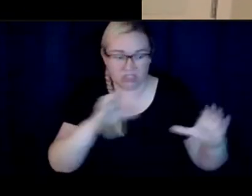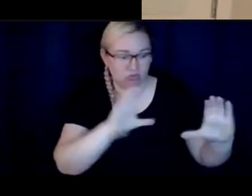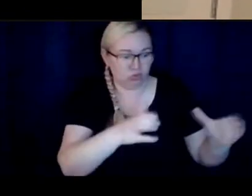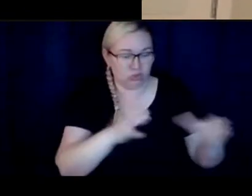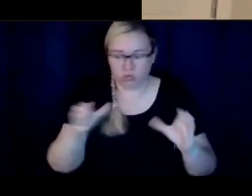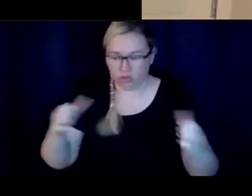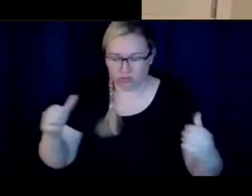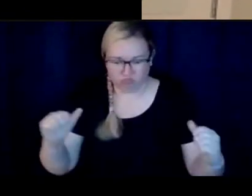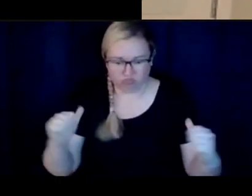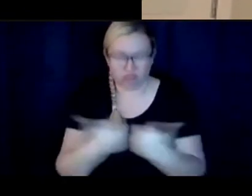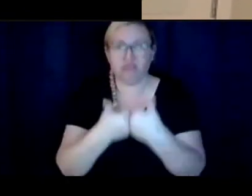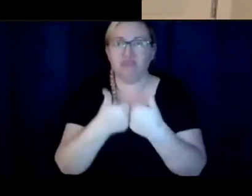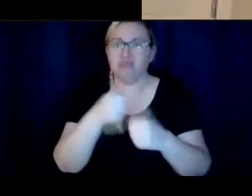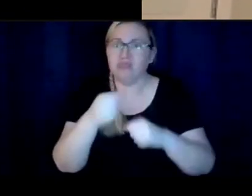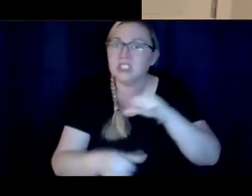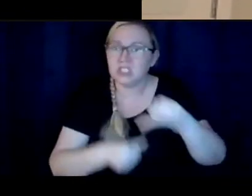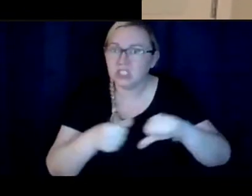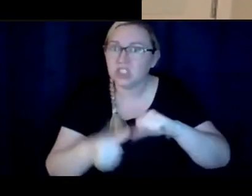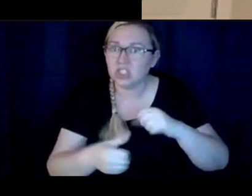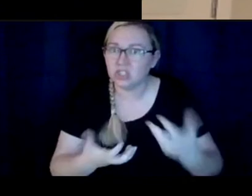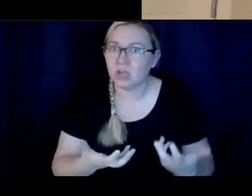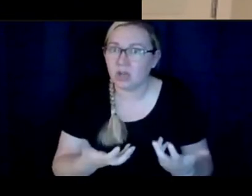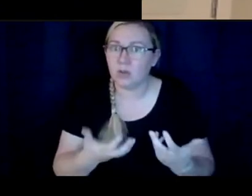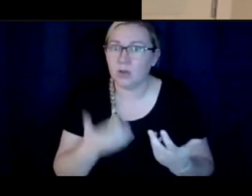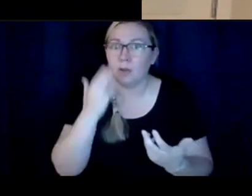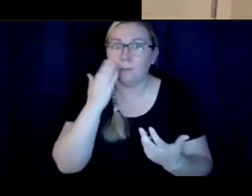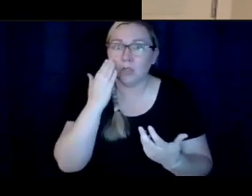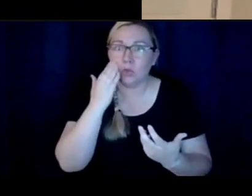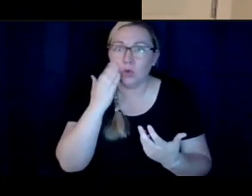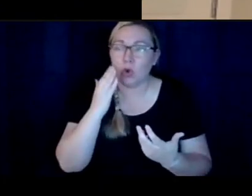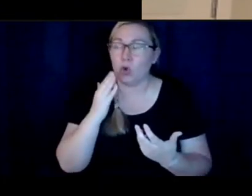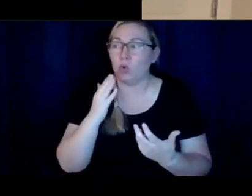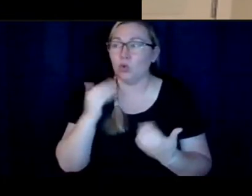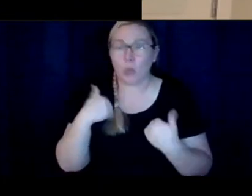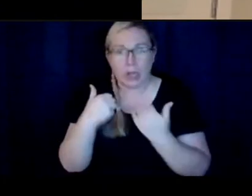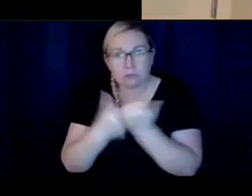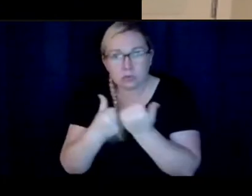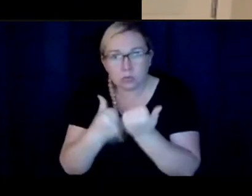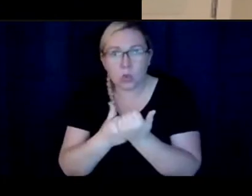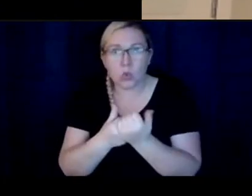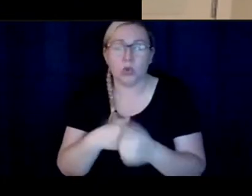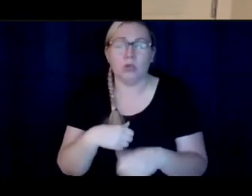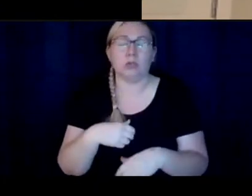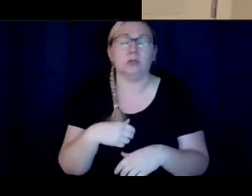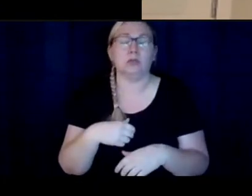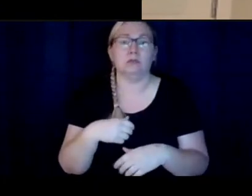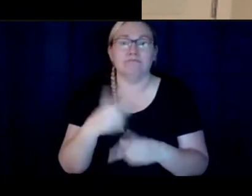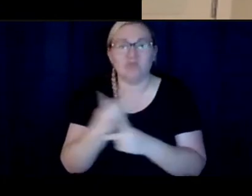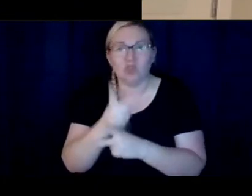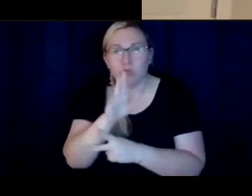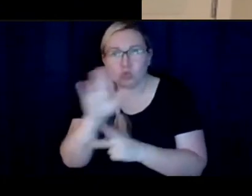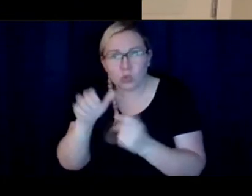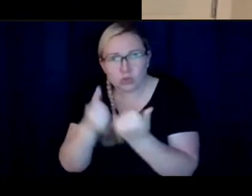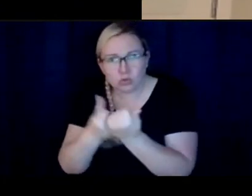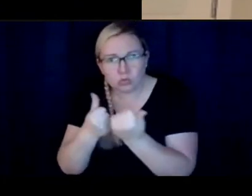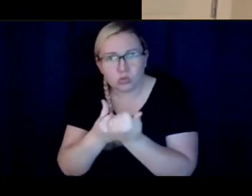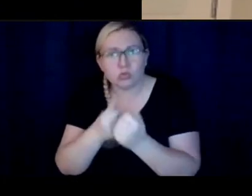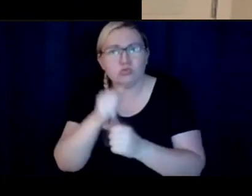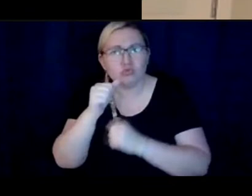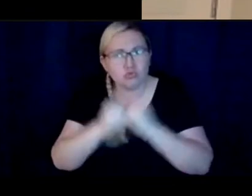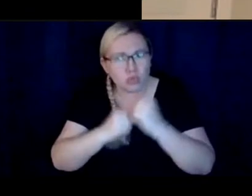understanding that is a part of a larger structure too. So yeah, I hope that helps,